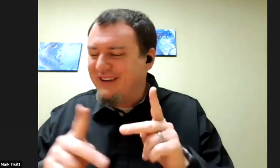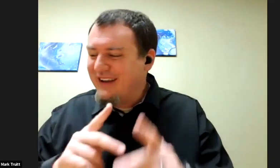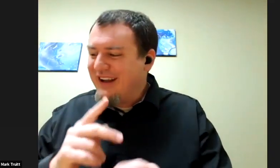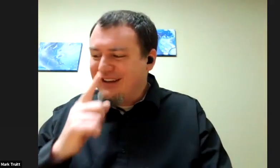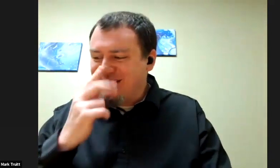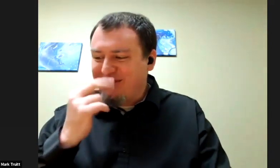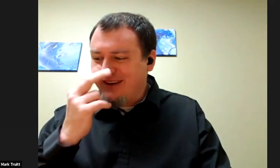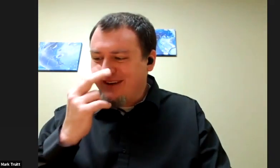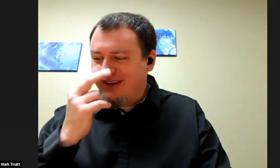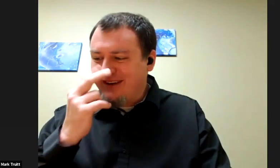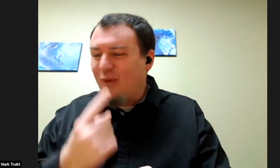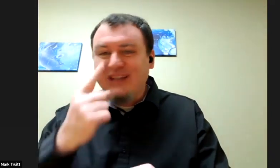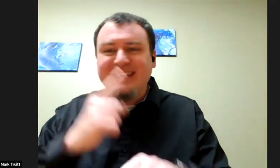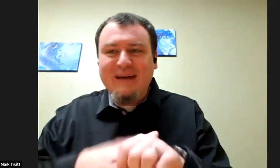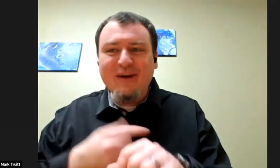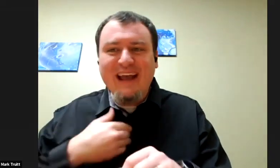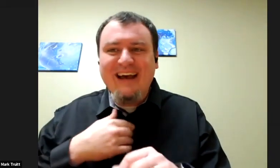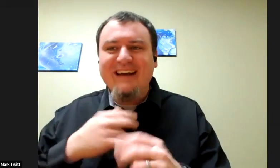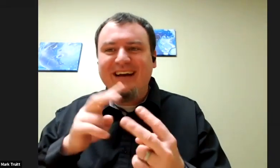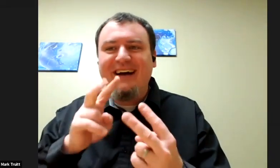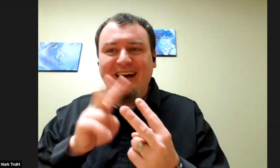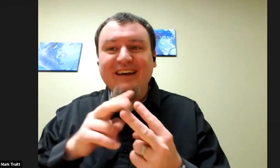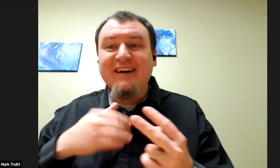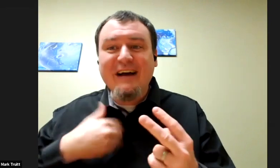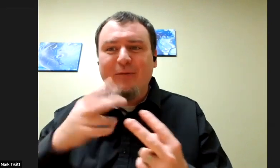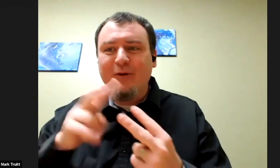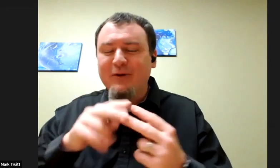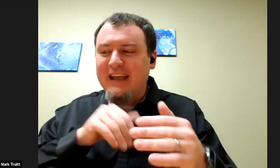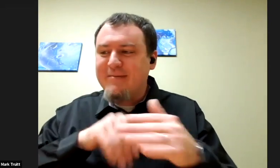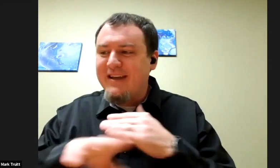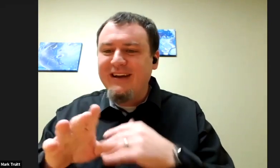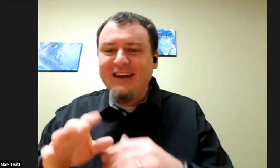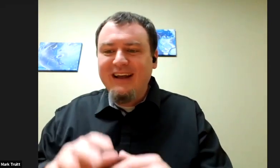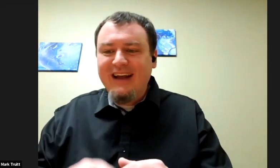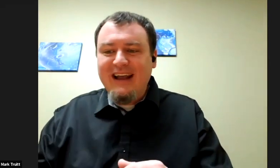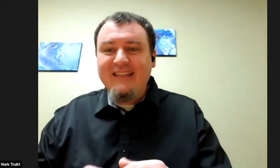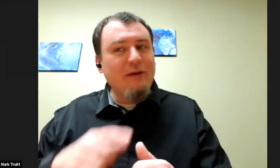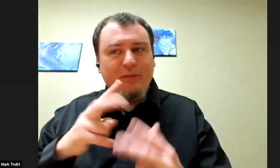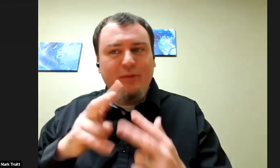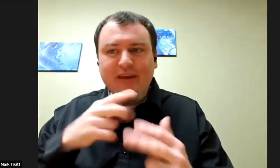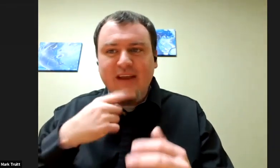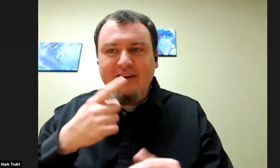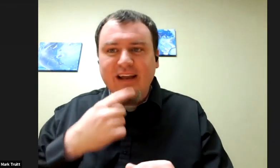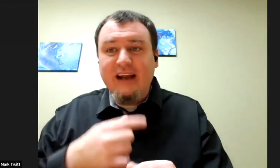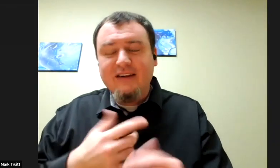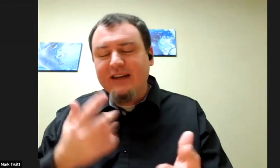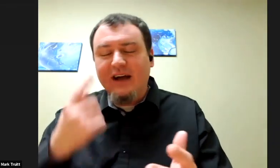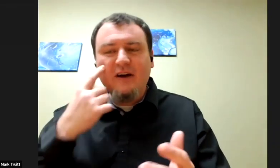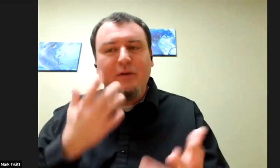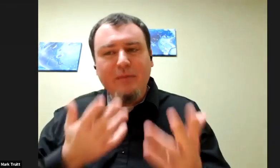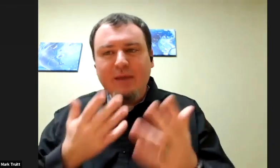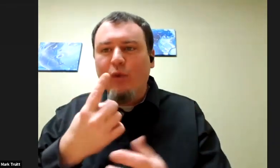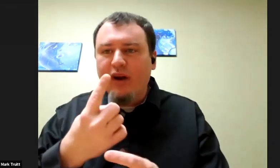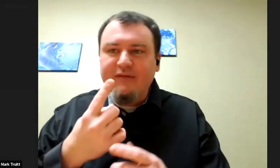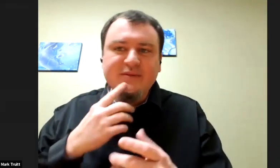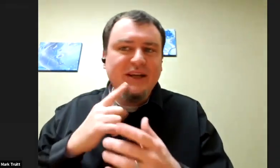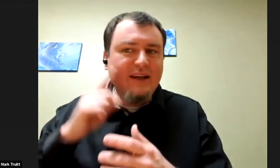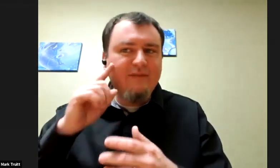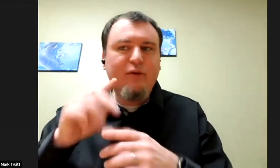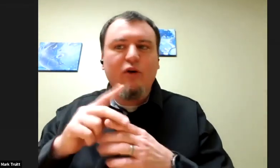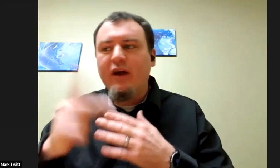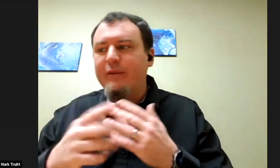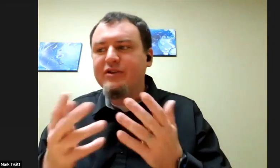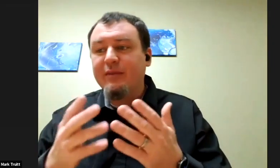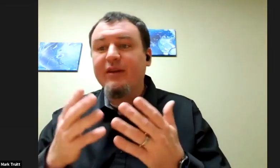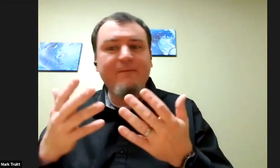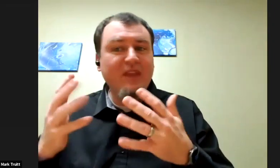people. It's funny. One time we had a young couple who came in, and they were both hearing. And I thought, oh, maybe one of them's in a